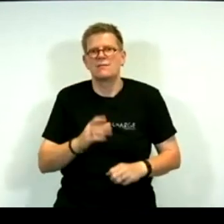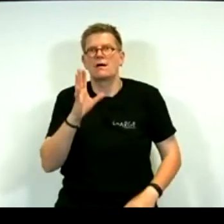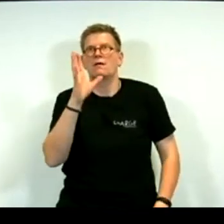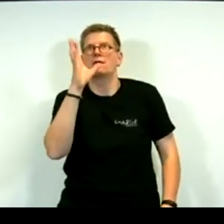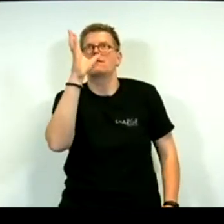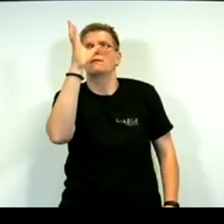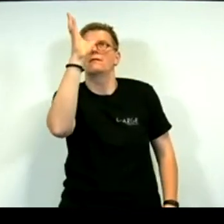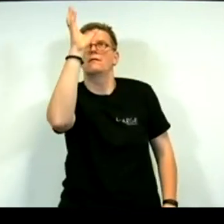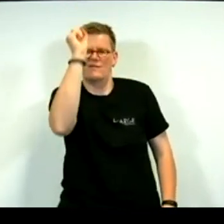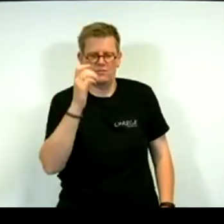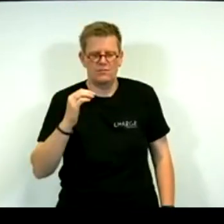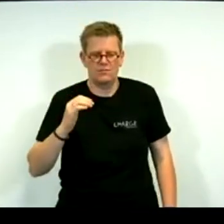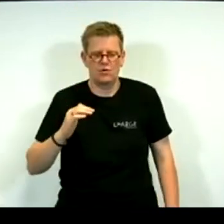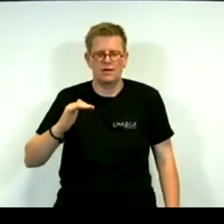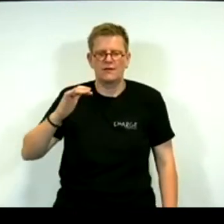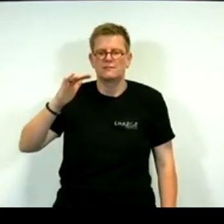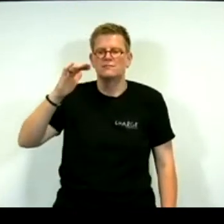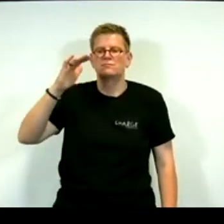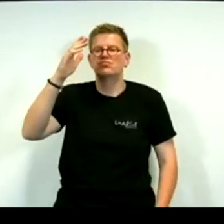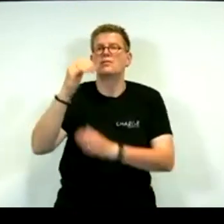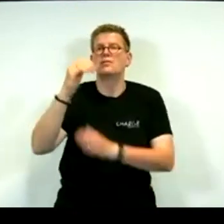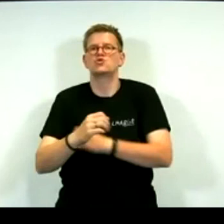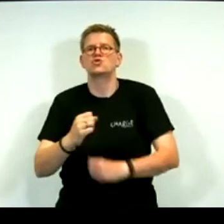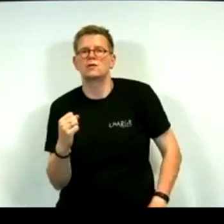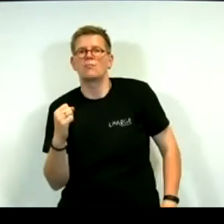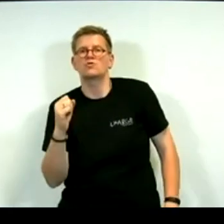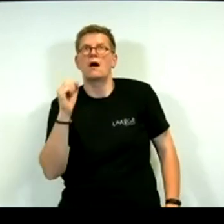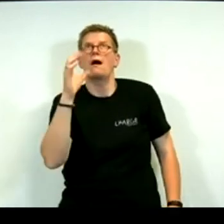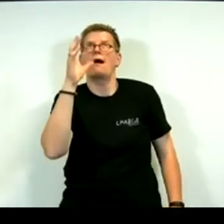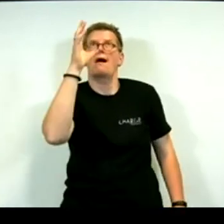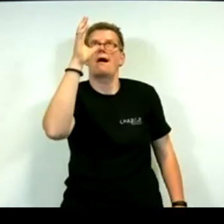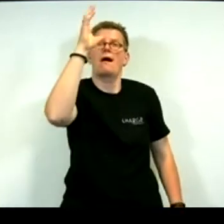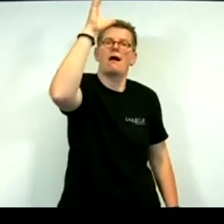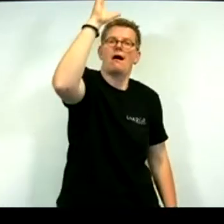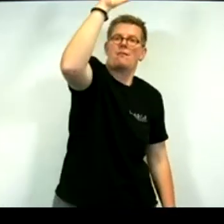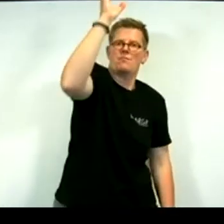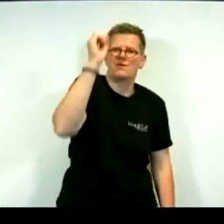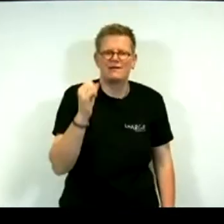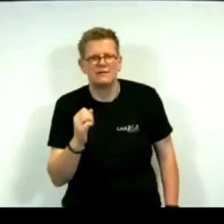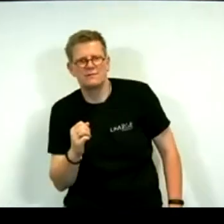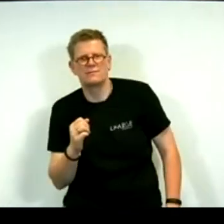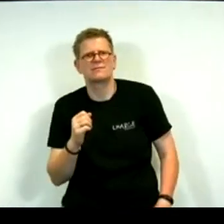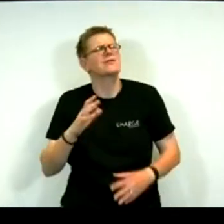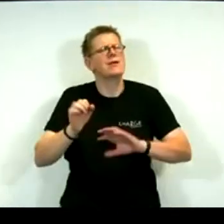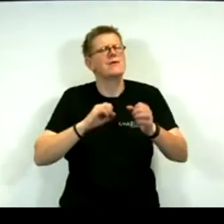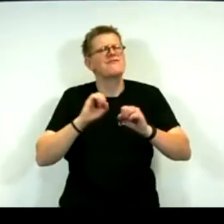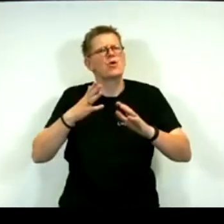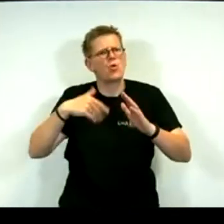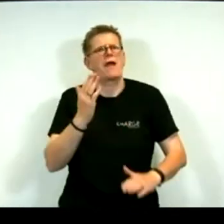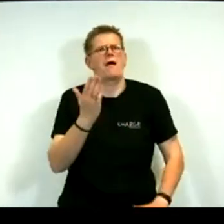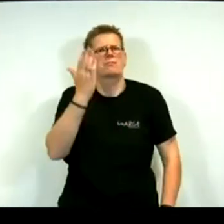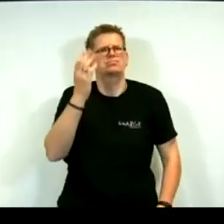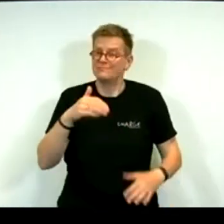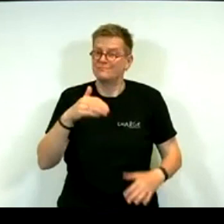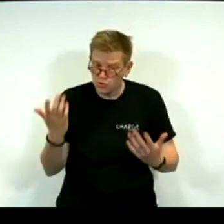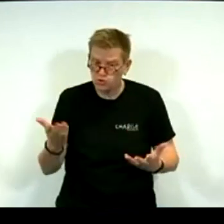have to bring their shoulder off the floor in order to reach it. That's the beginning of walking.